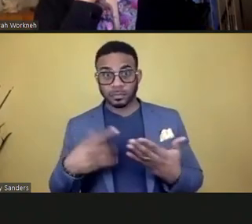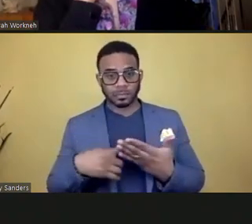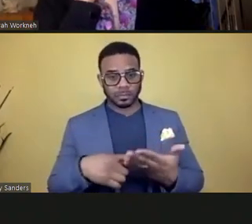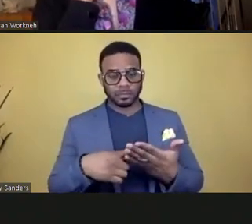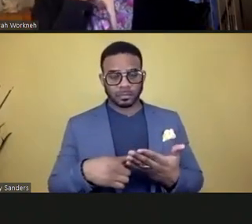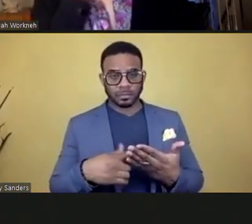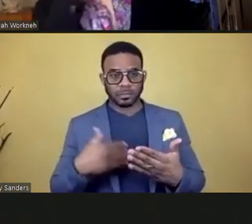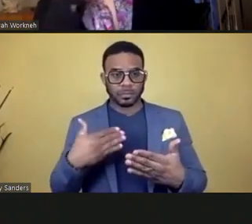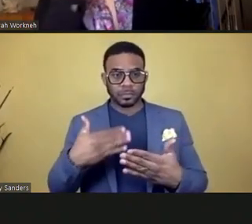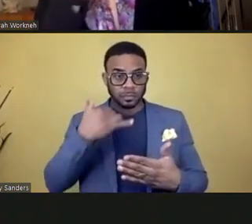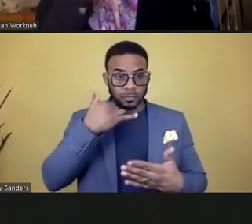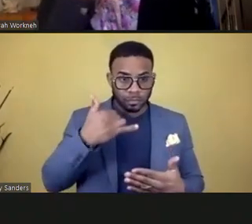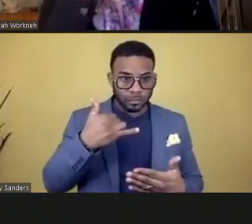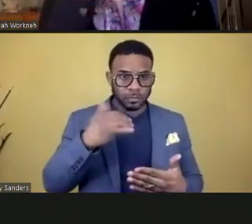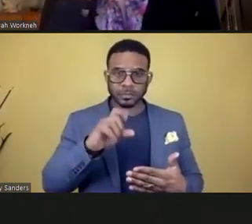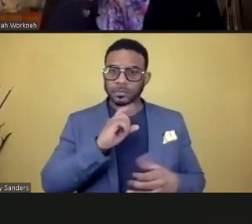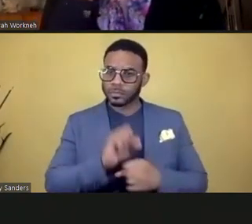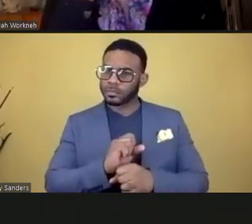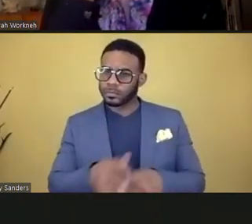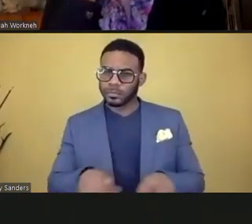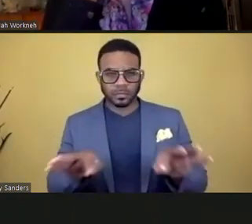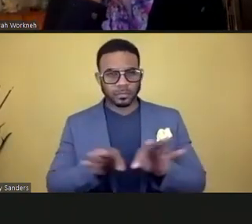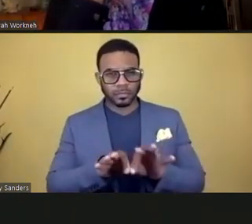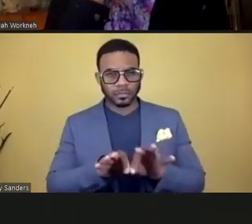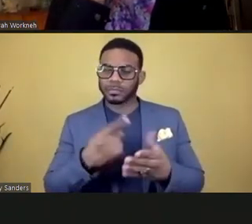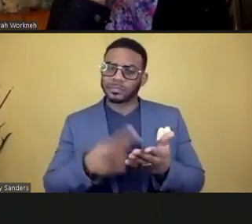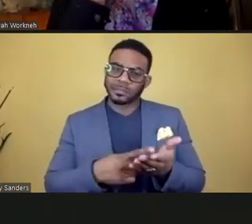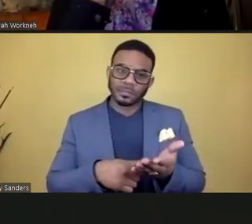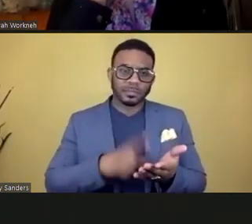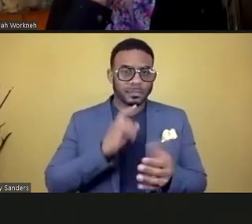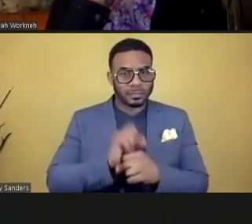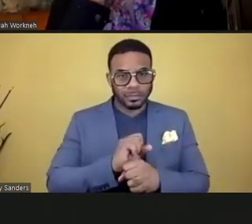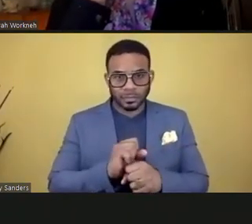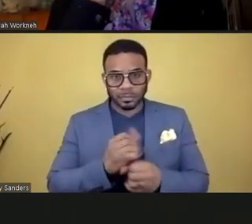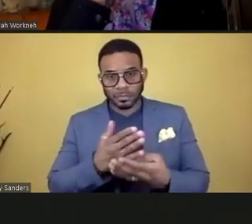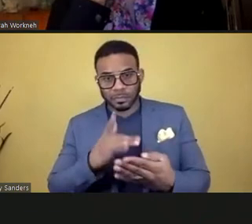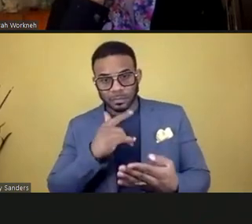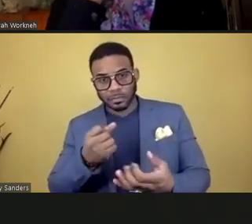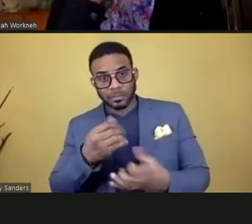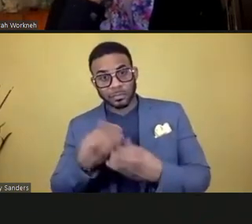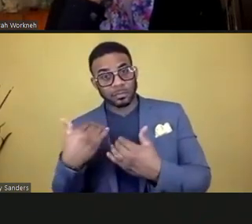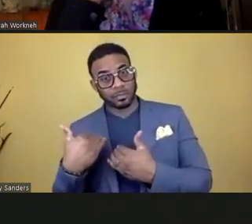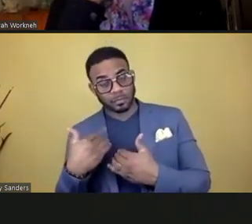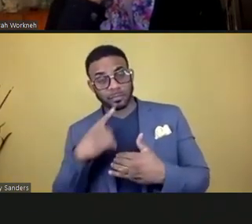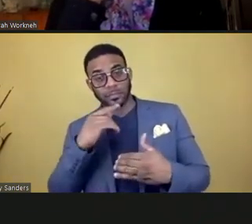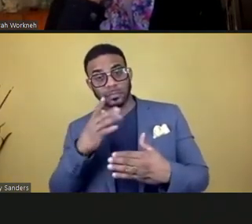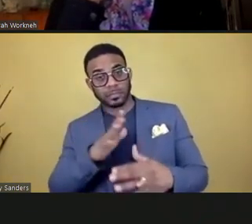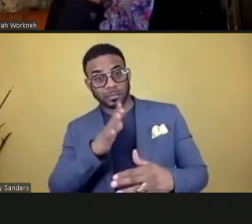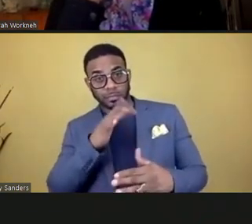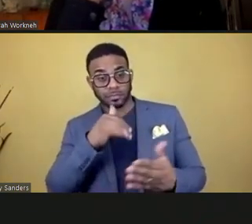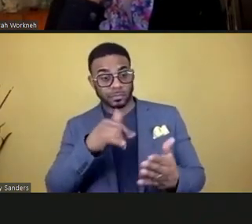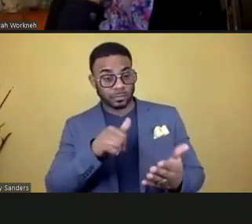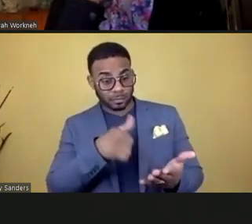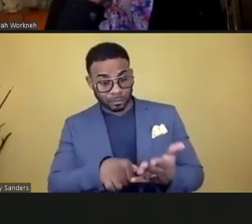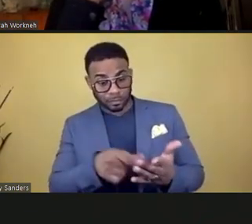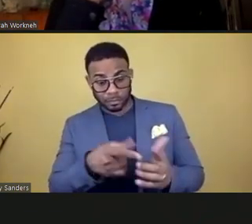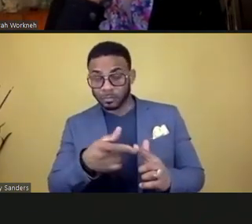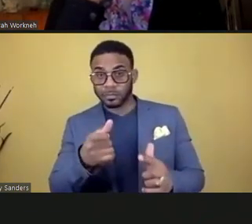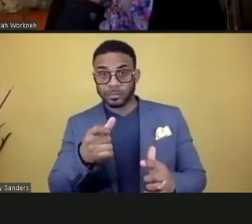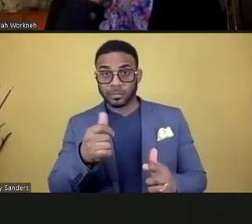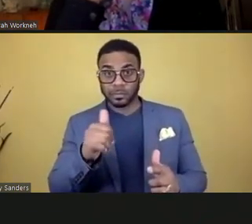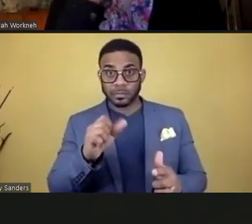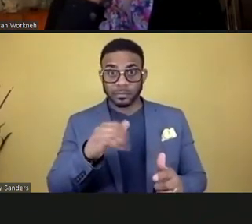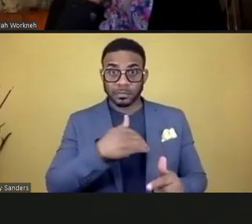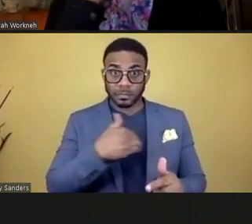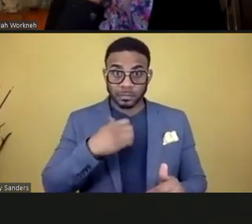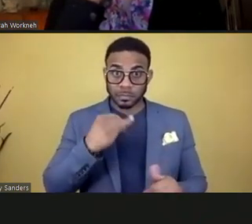conversations over the phone, and that's really, really important. But sometimes actually the thing that holds more weight is a formal letter from me as a